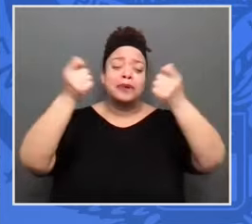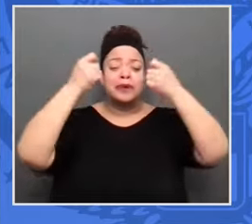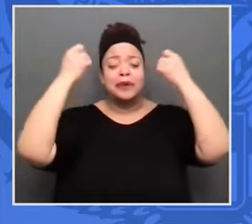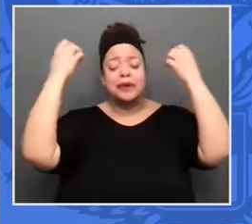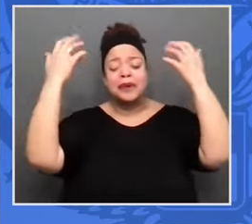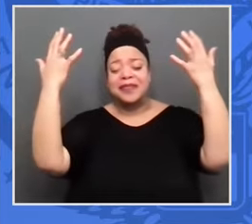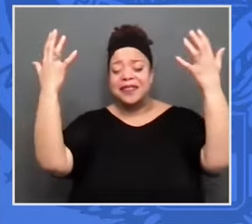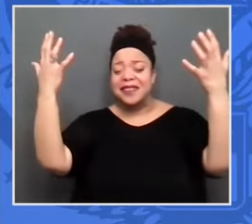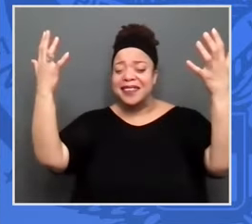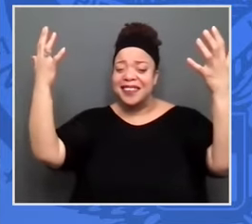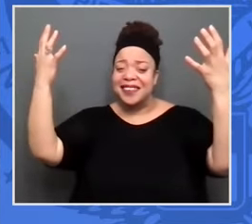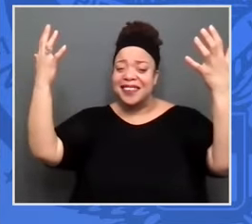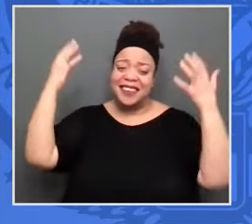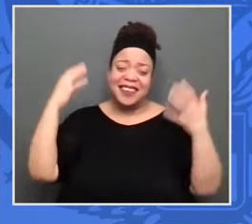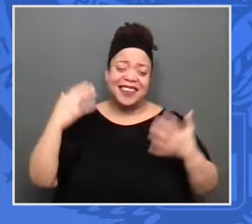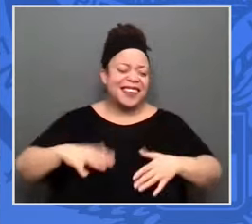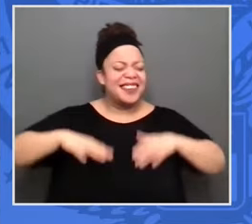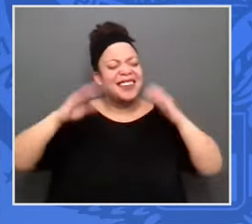Hallelujah.